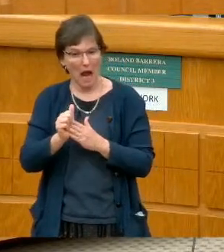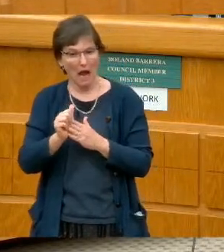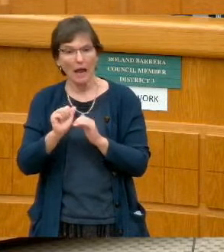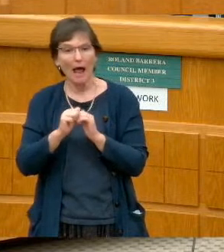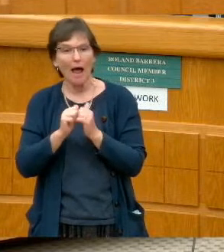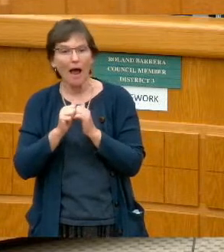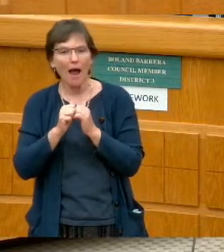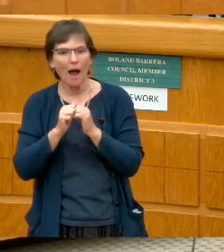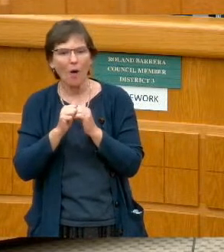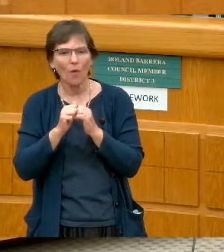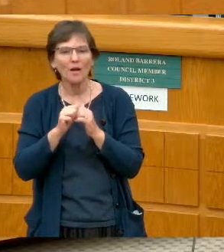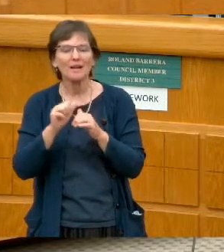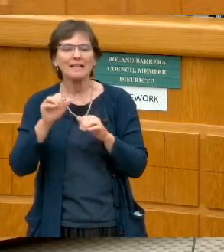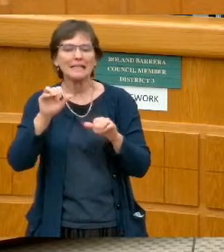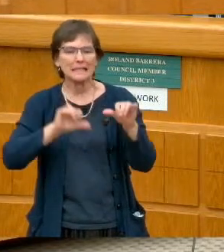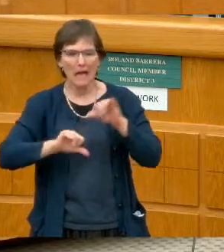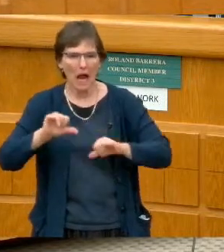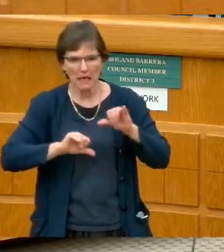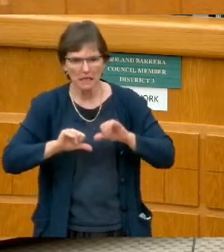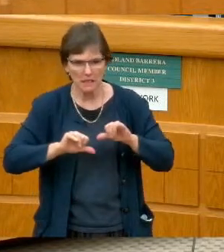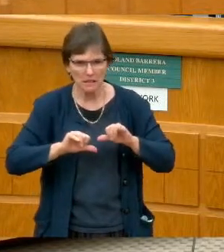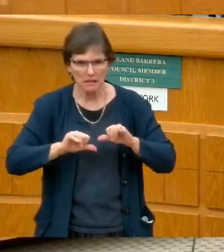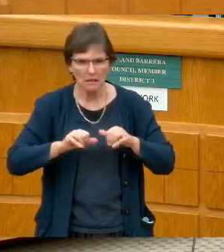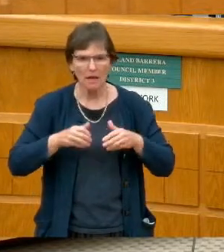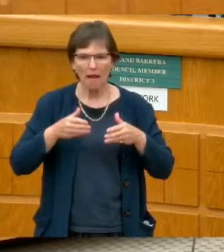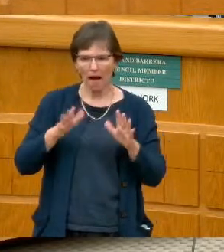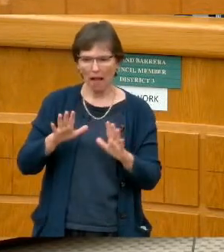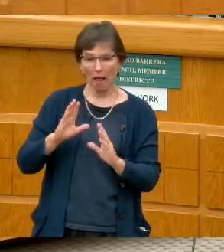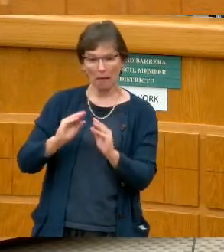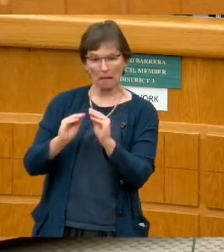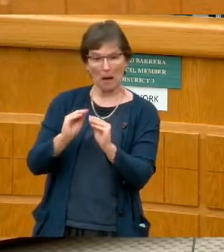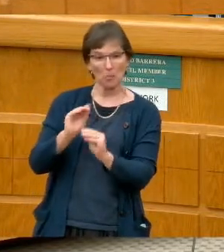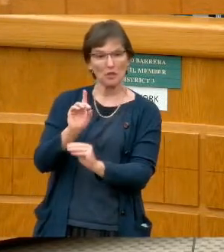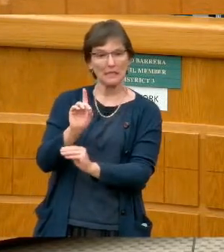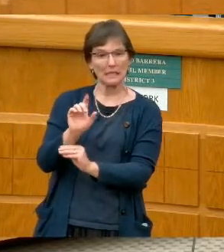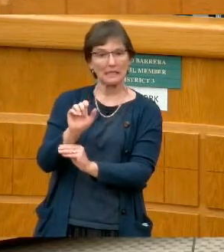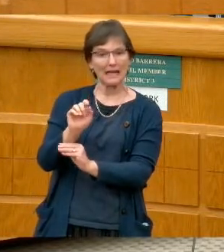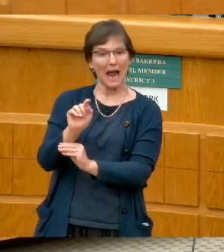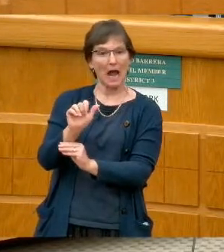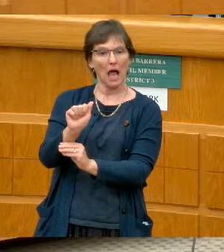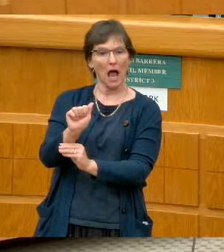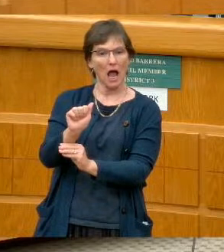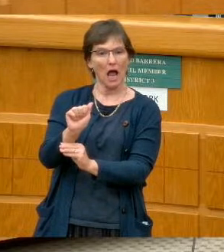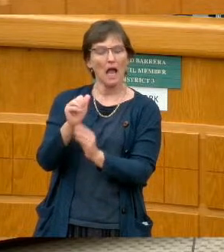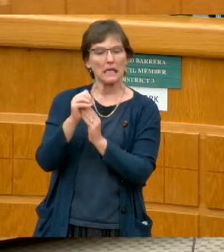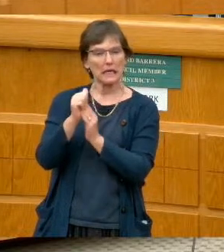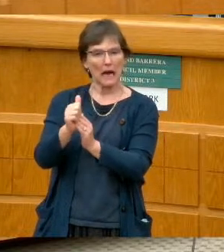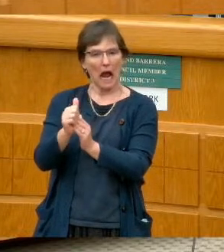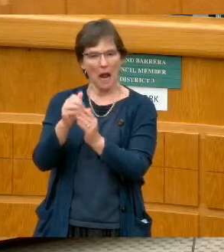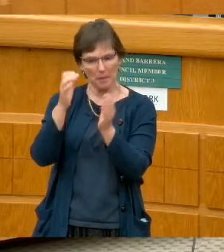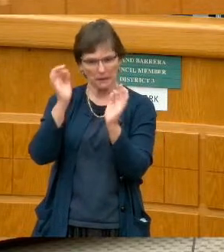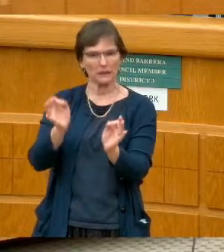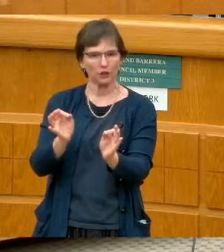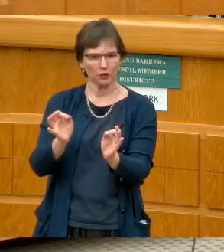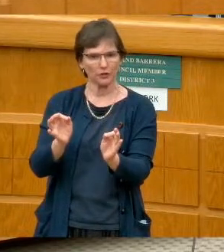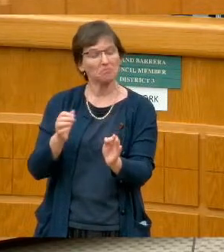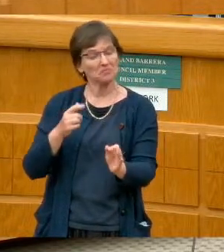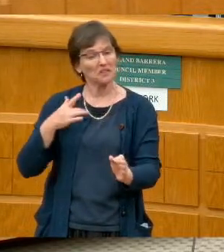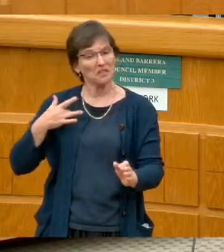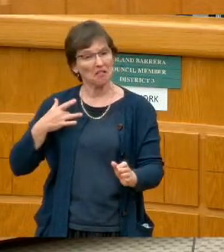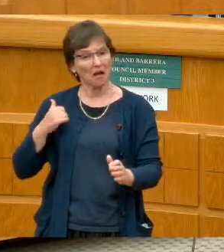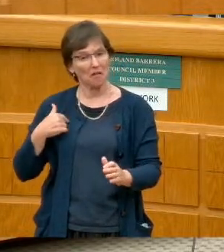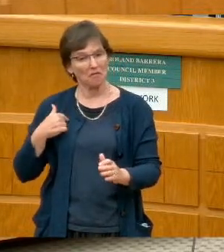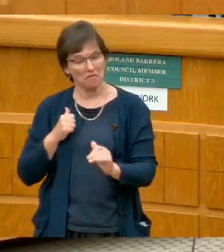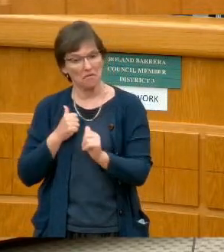our decisions. And I think, and I hope I have done well about repeating that line often. And when I say